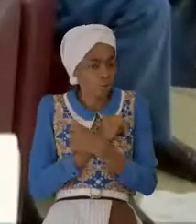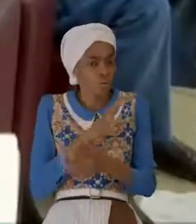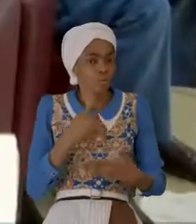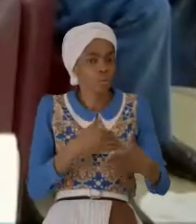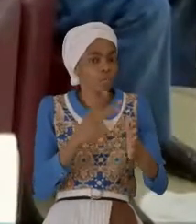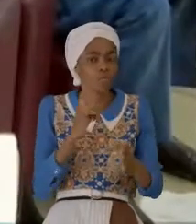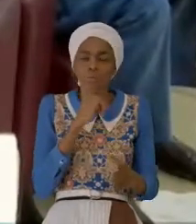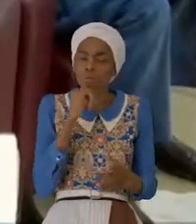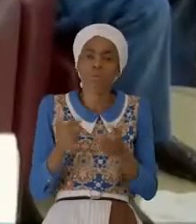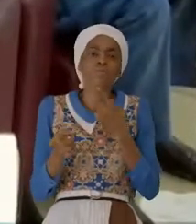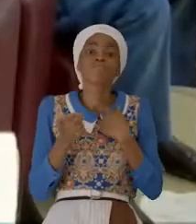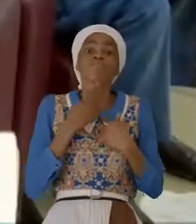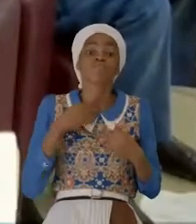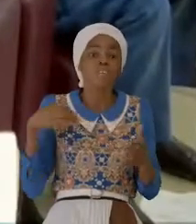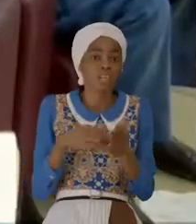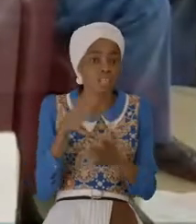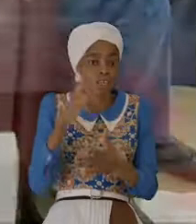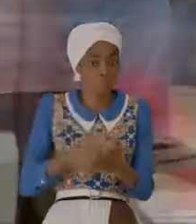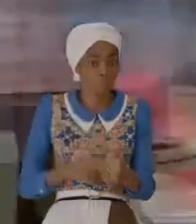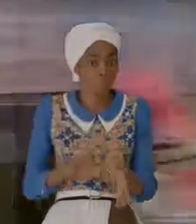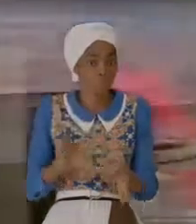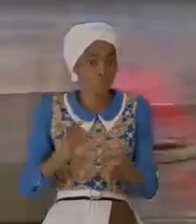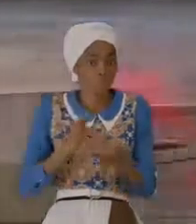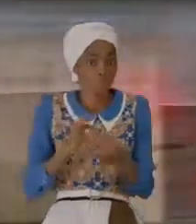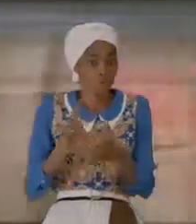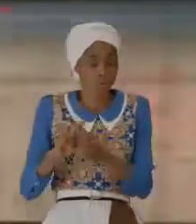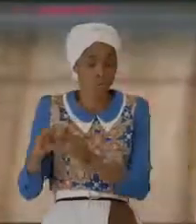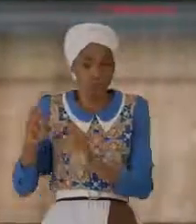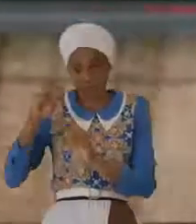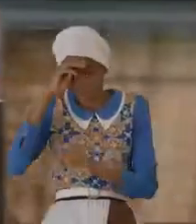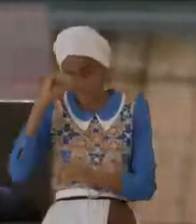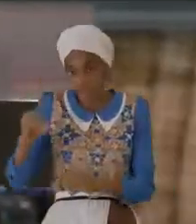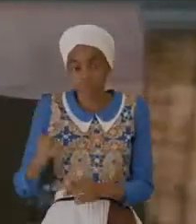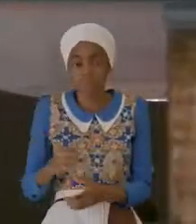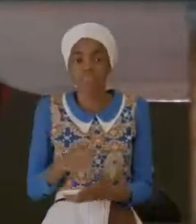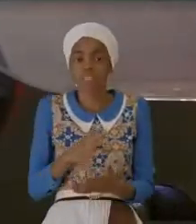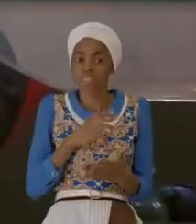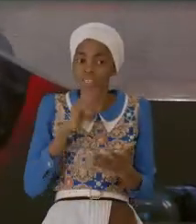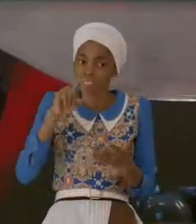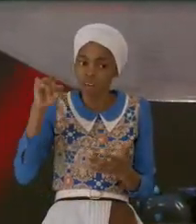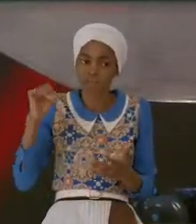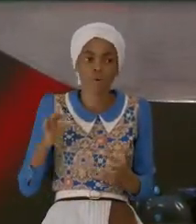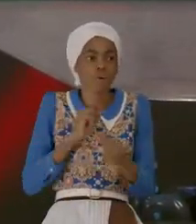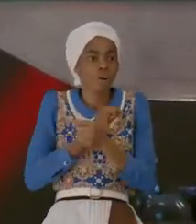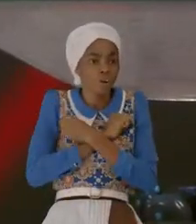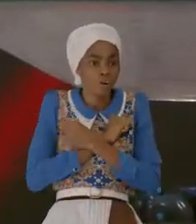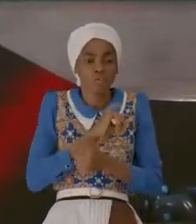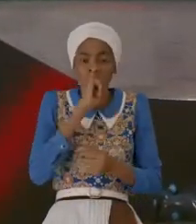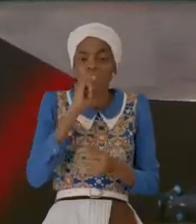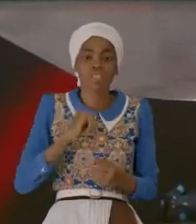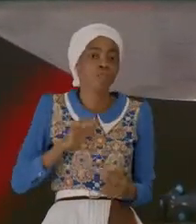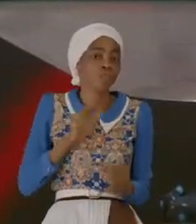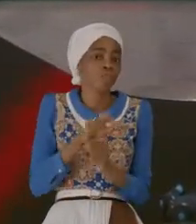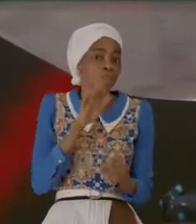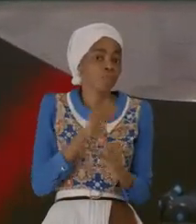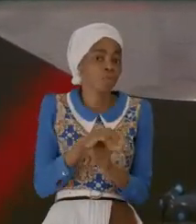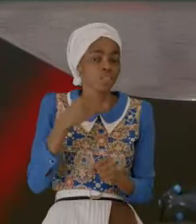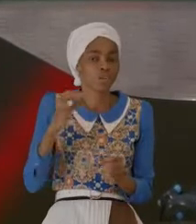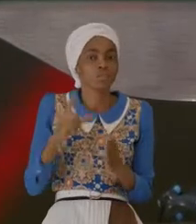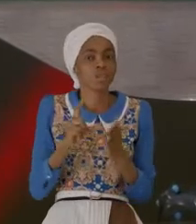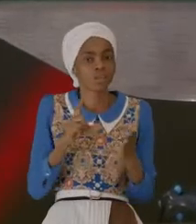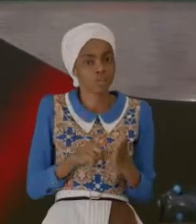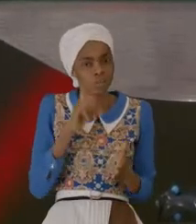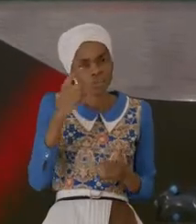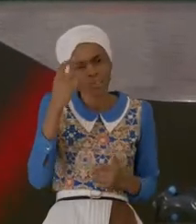that belongs to him therefore love is the Fulfillment of the Lord you'll be thinking good